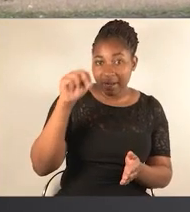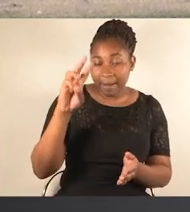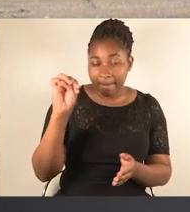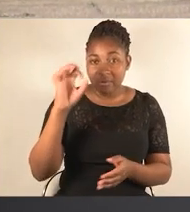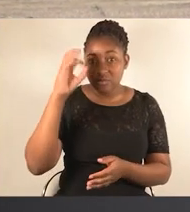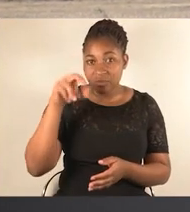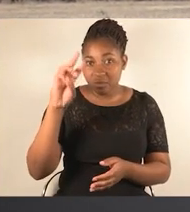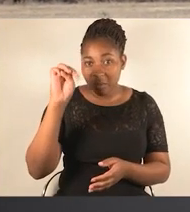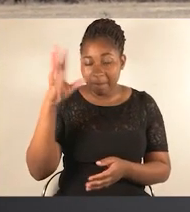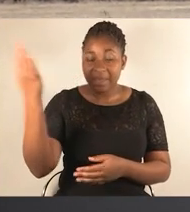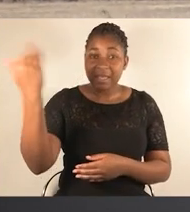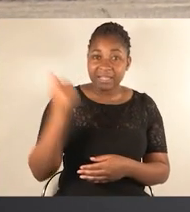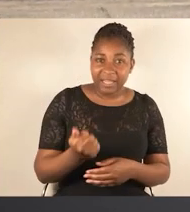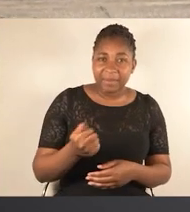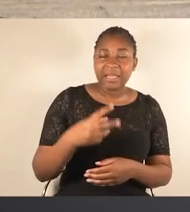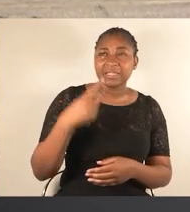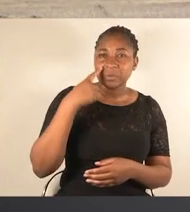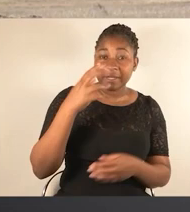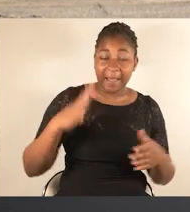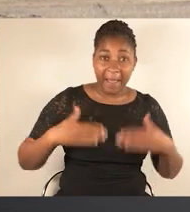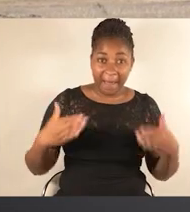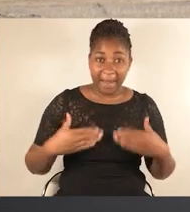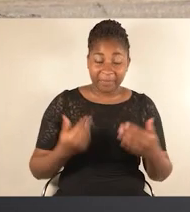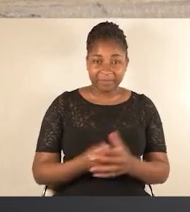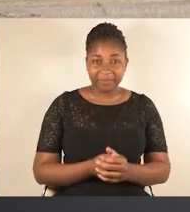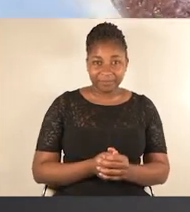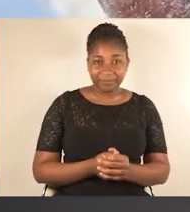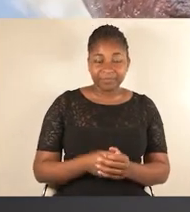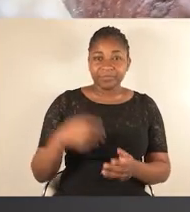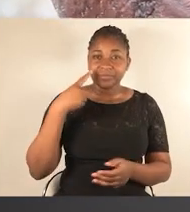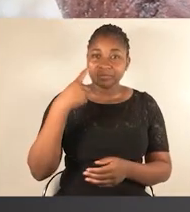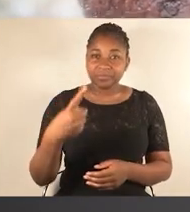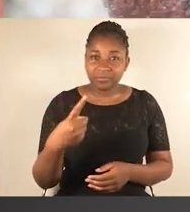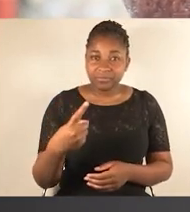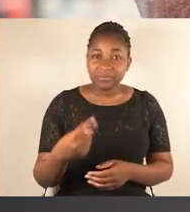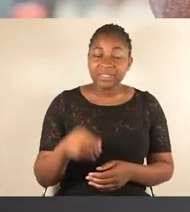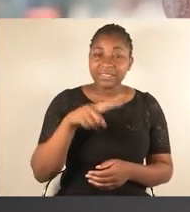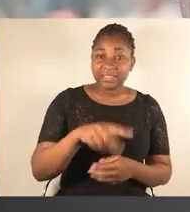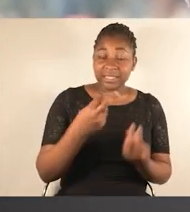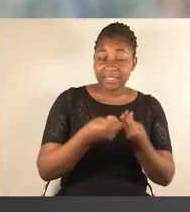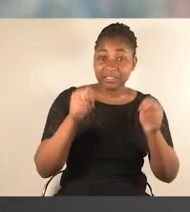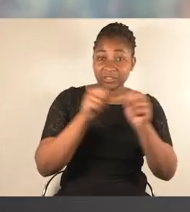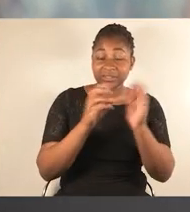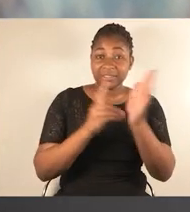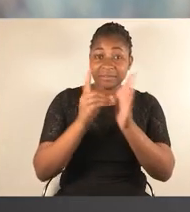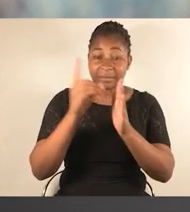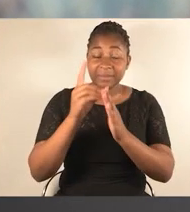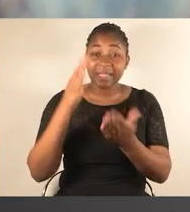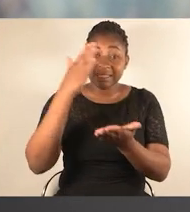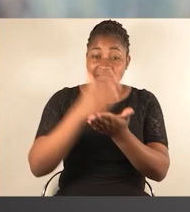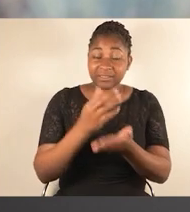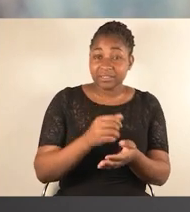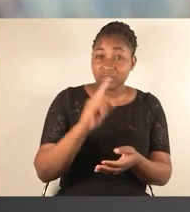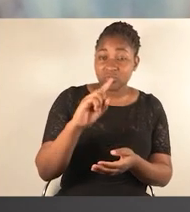Gumbo, visited the airport and left a happy man. You know, under a National Development Strategy